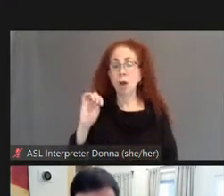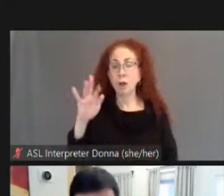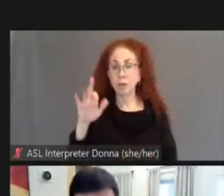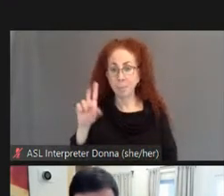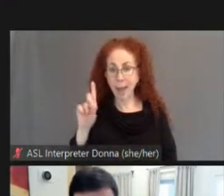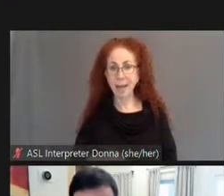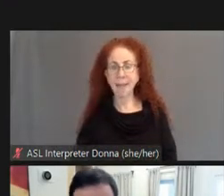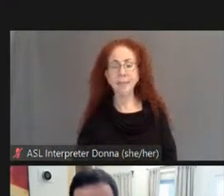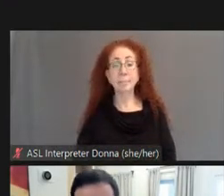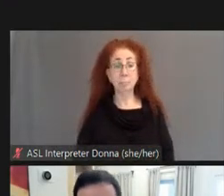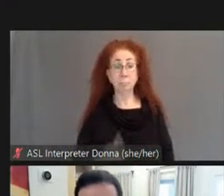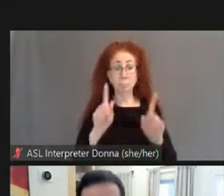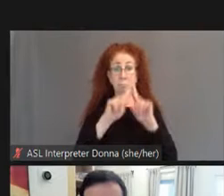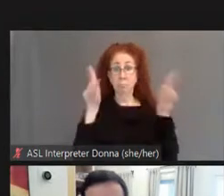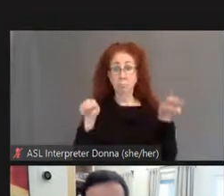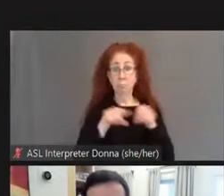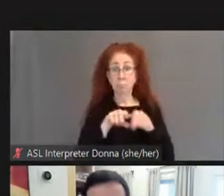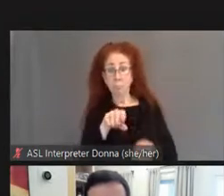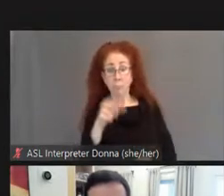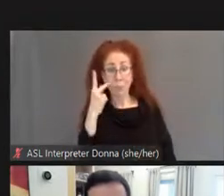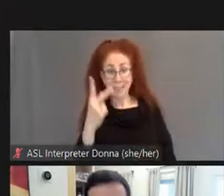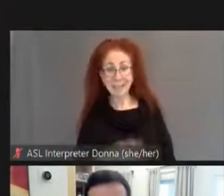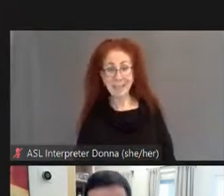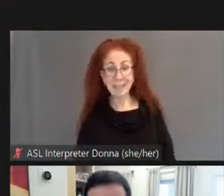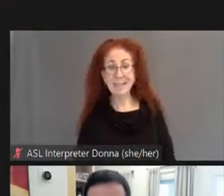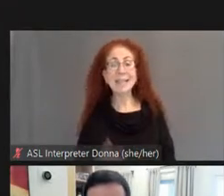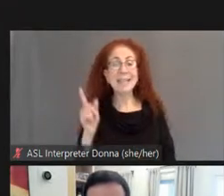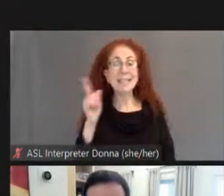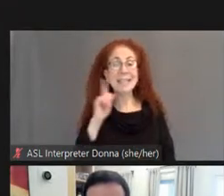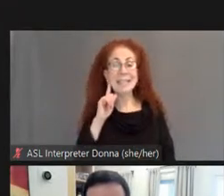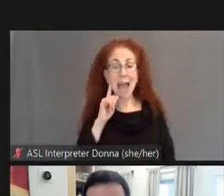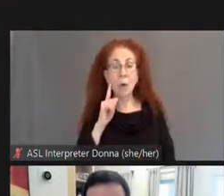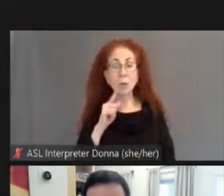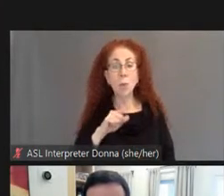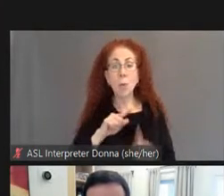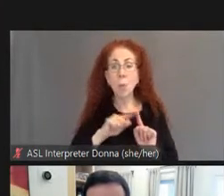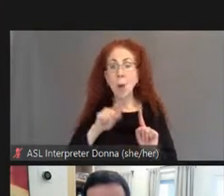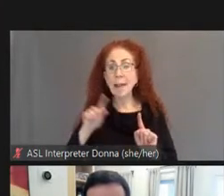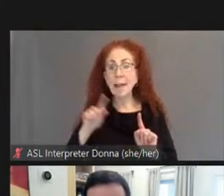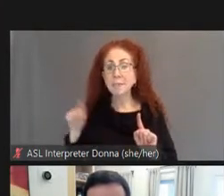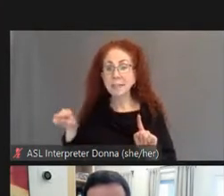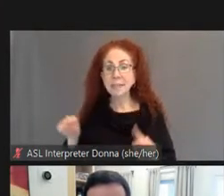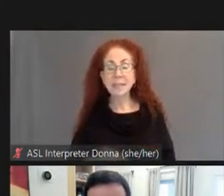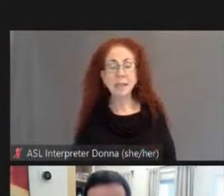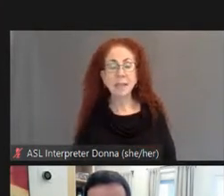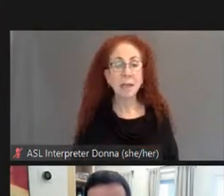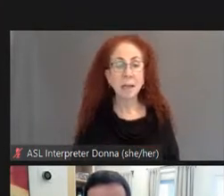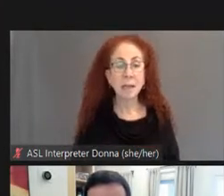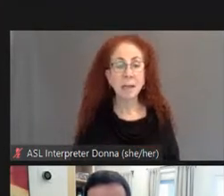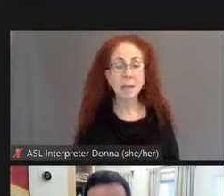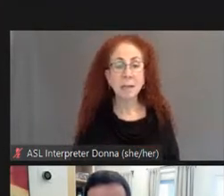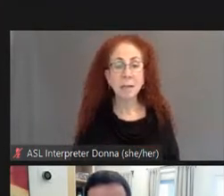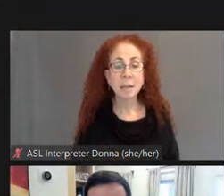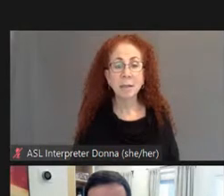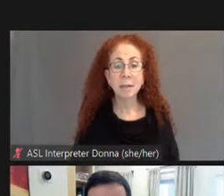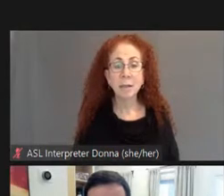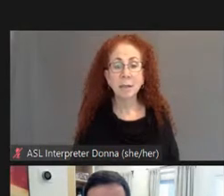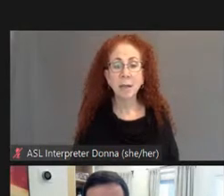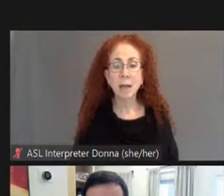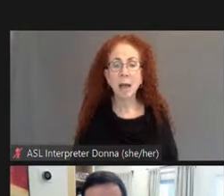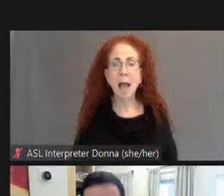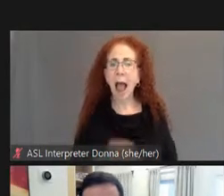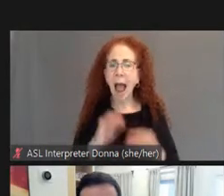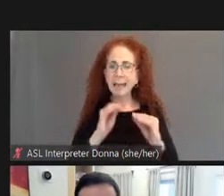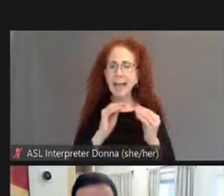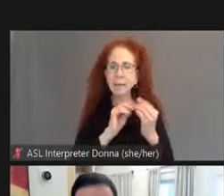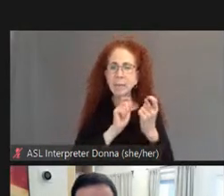on the screen there's the sound waves, and so I can really